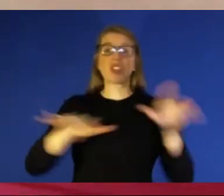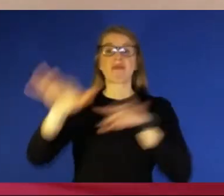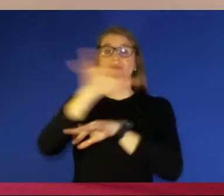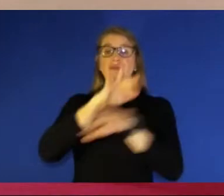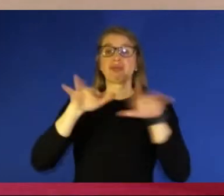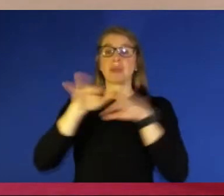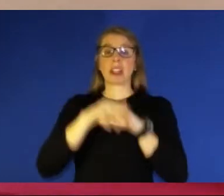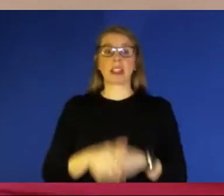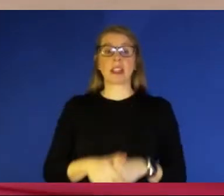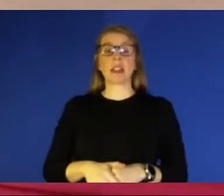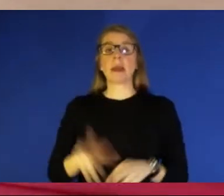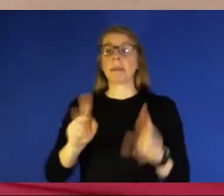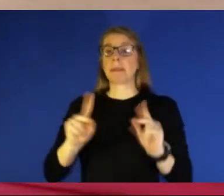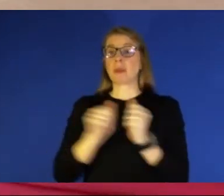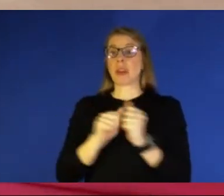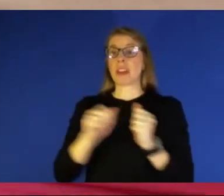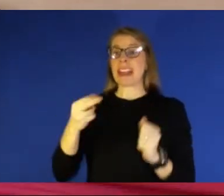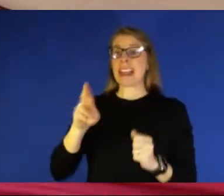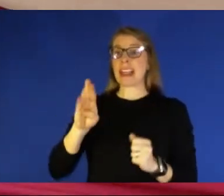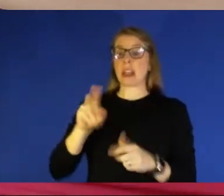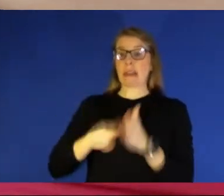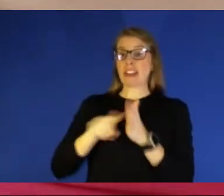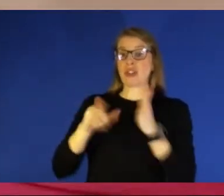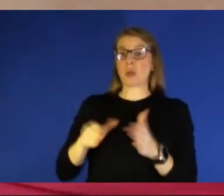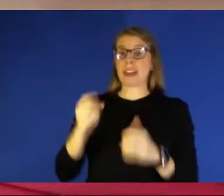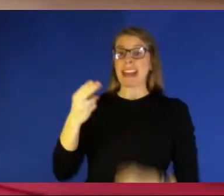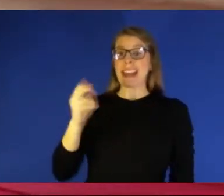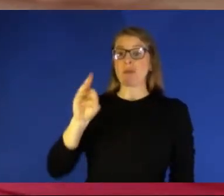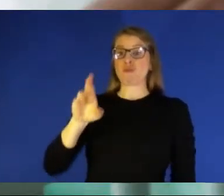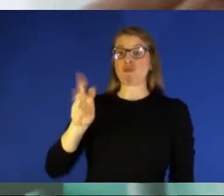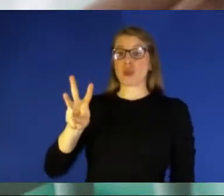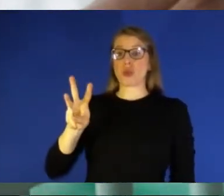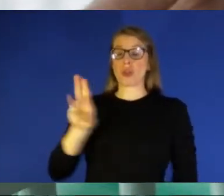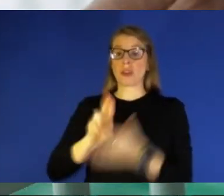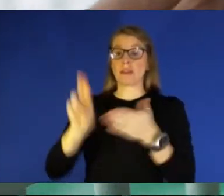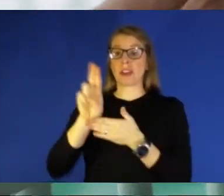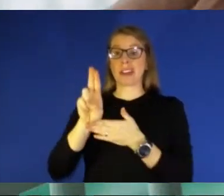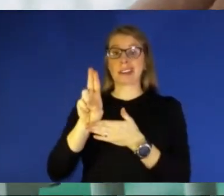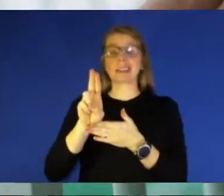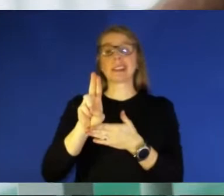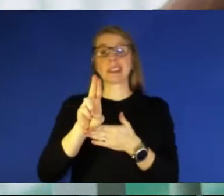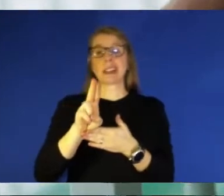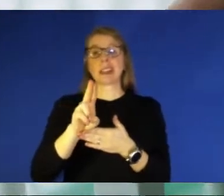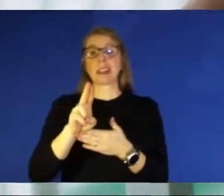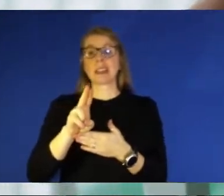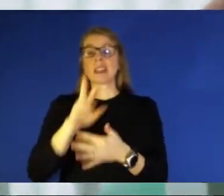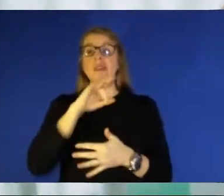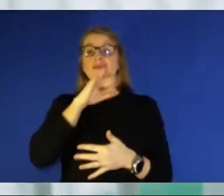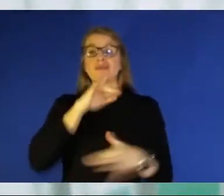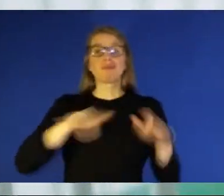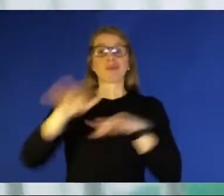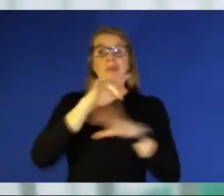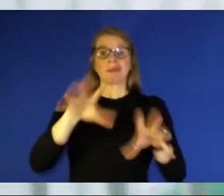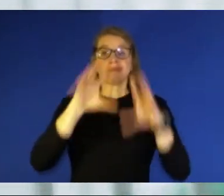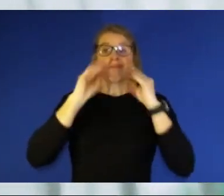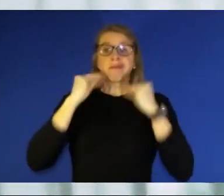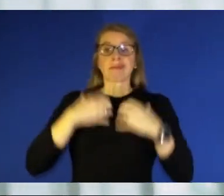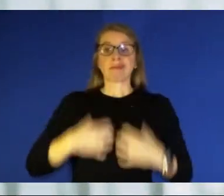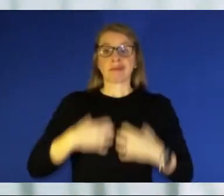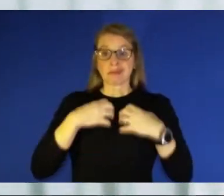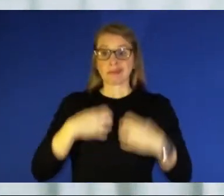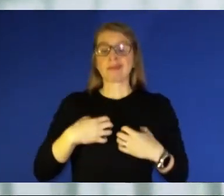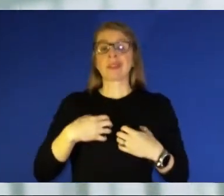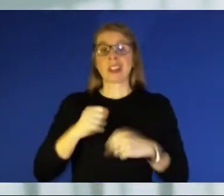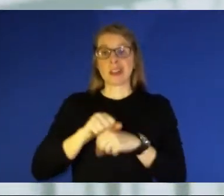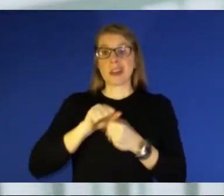of Jerusalem found air pollution is associated with low birth weight as well. And it also revealed that mothers who are underweight